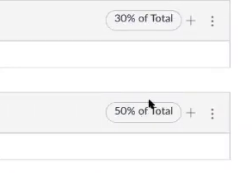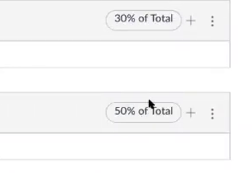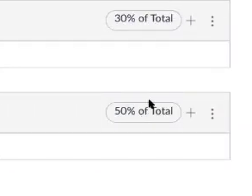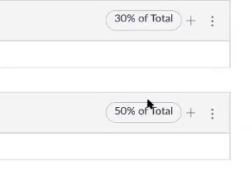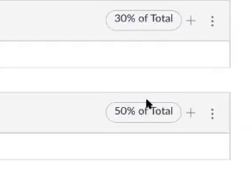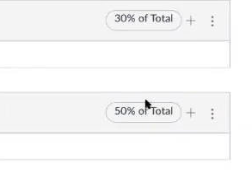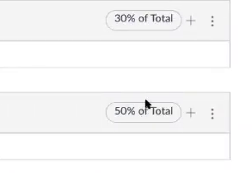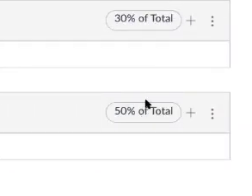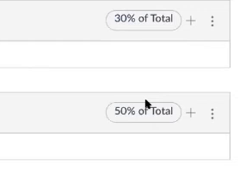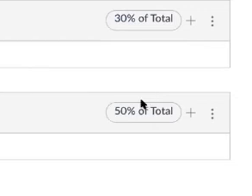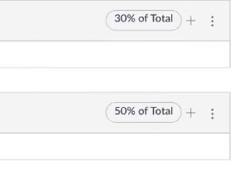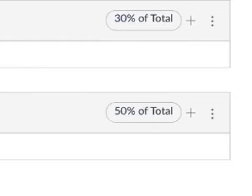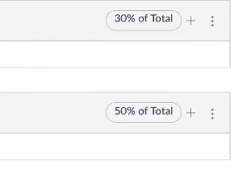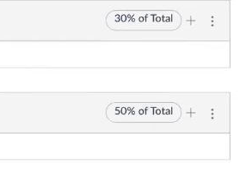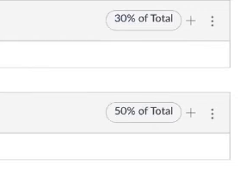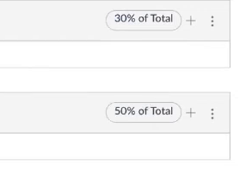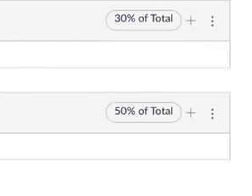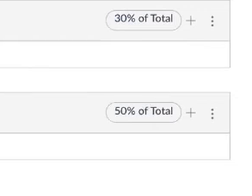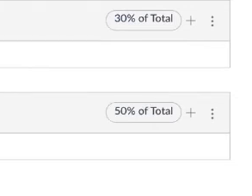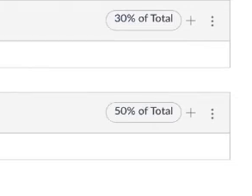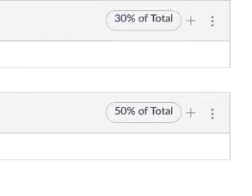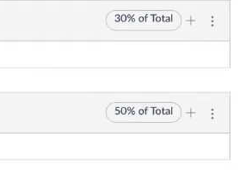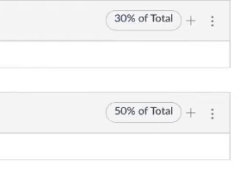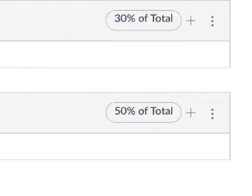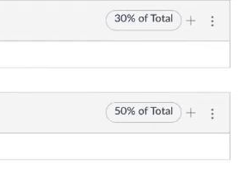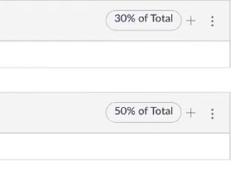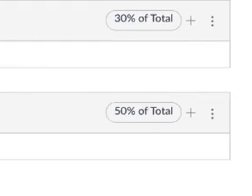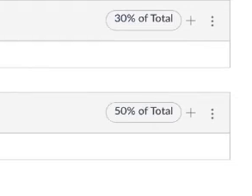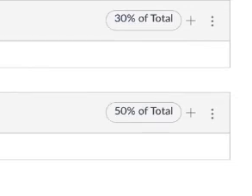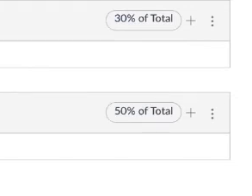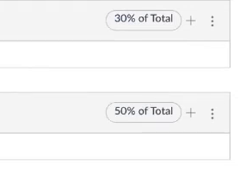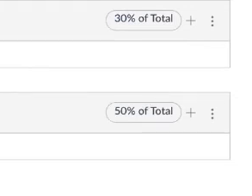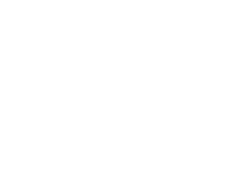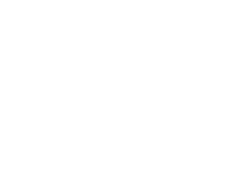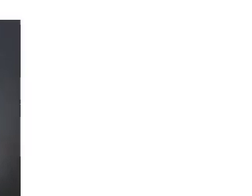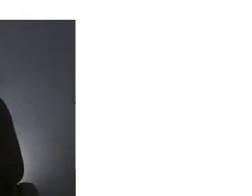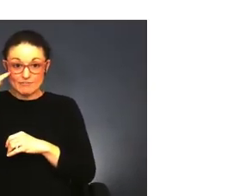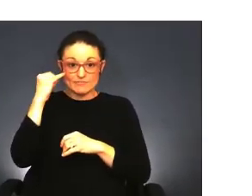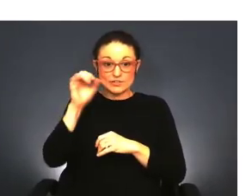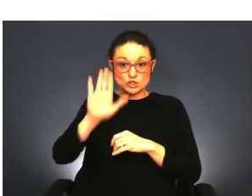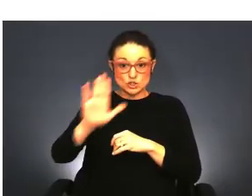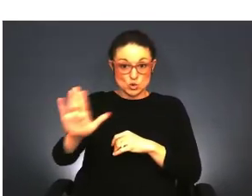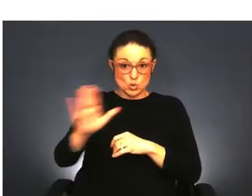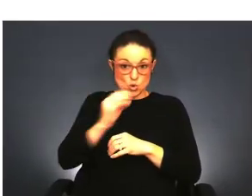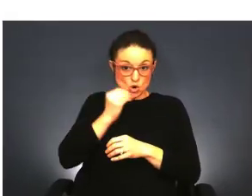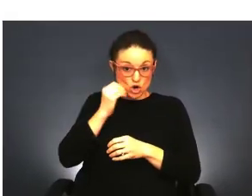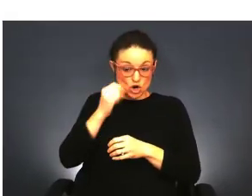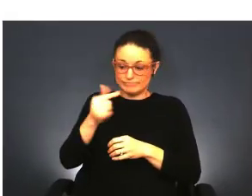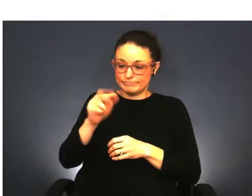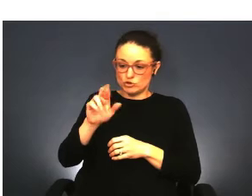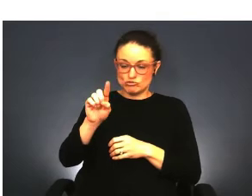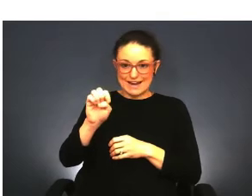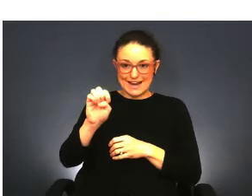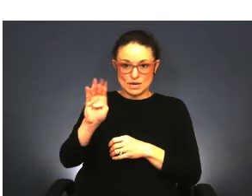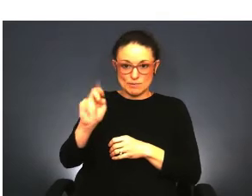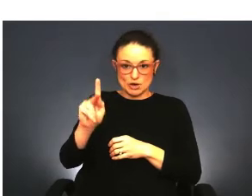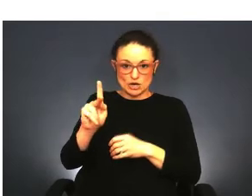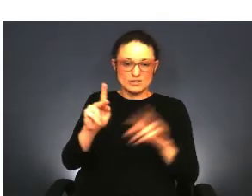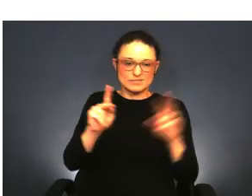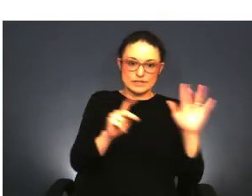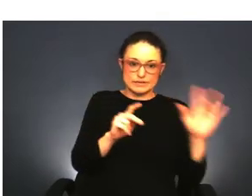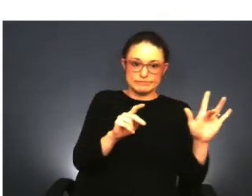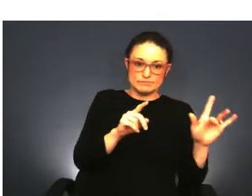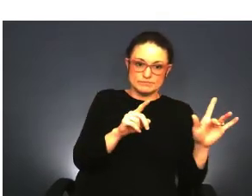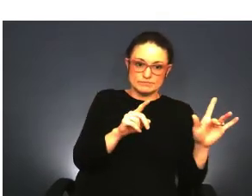are weighted. More importantly, if you go to your gradebook, I need to refresh.